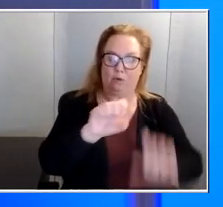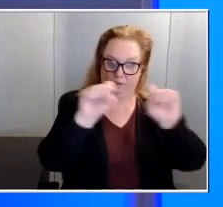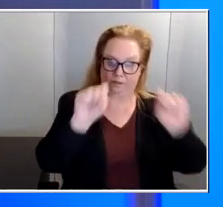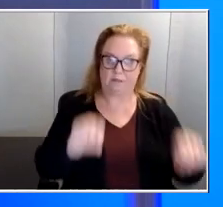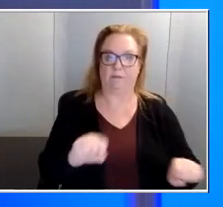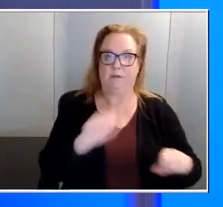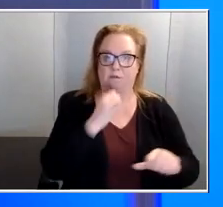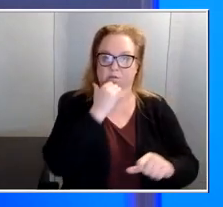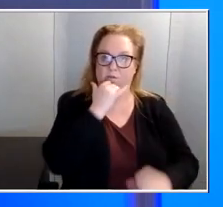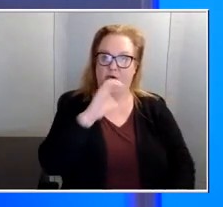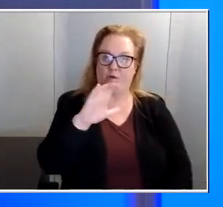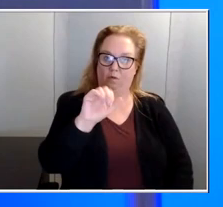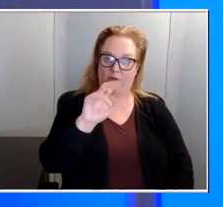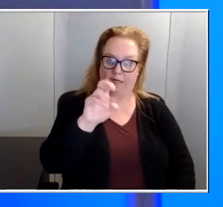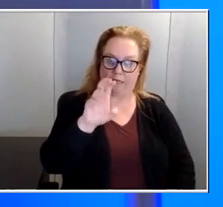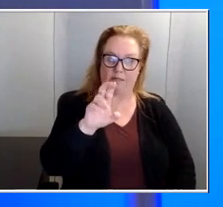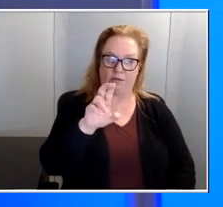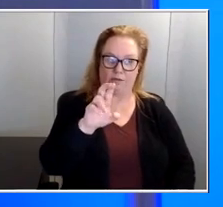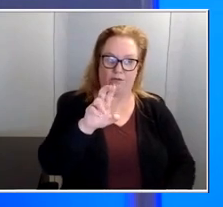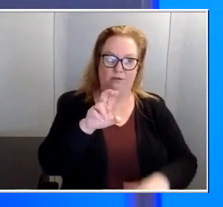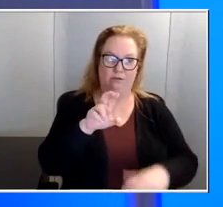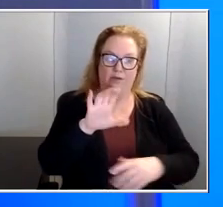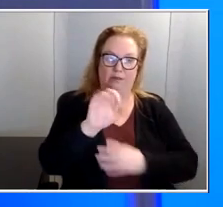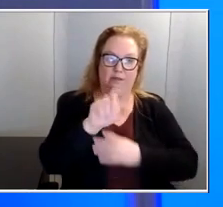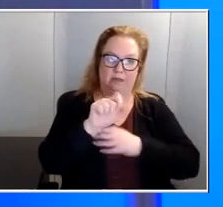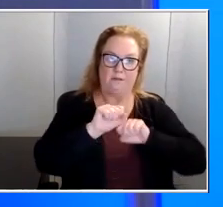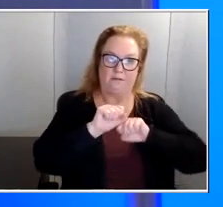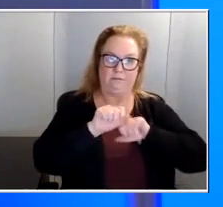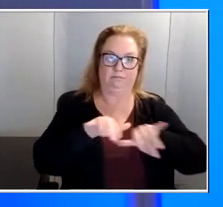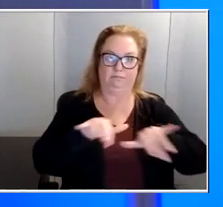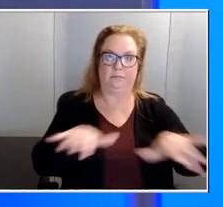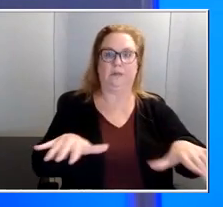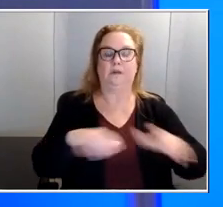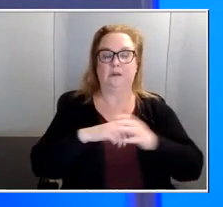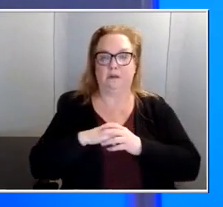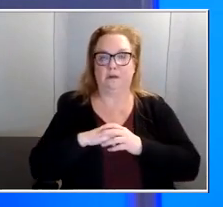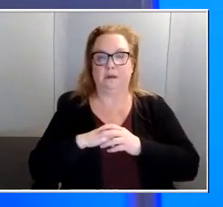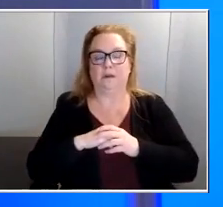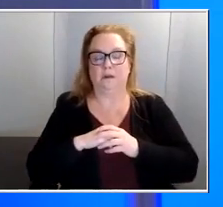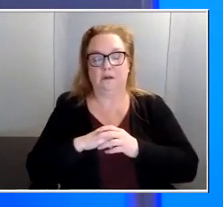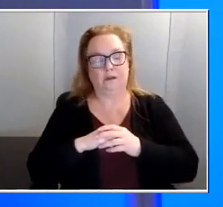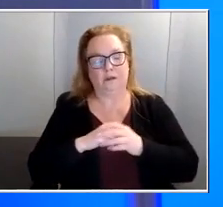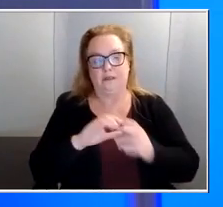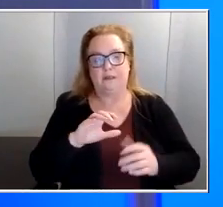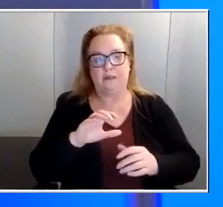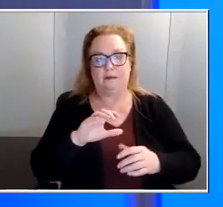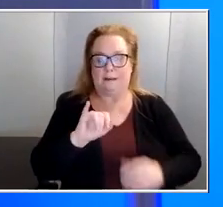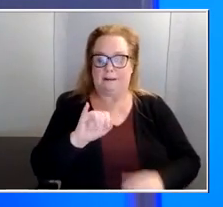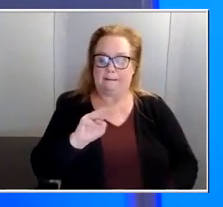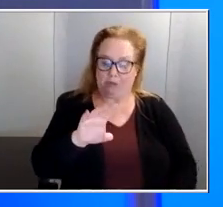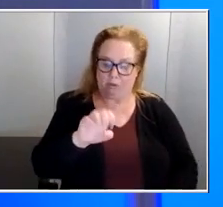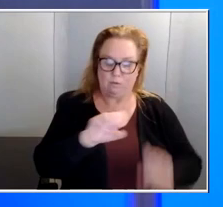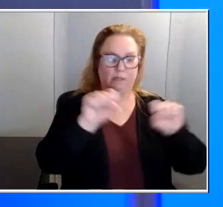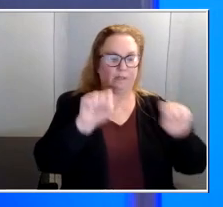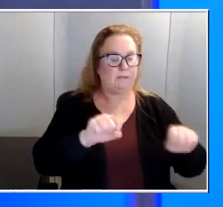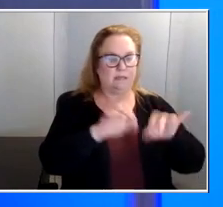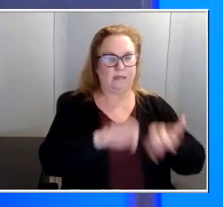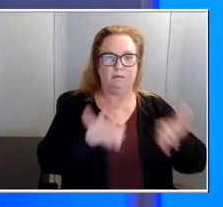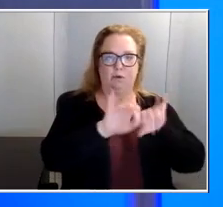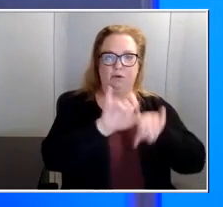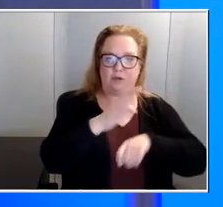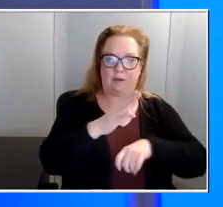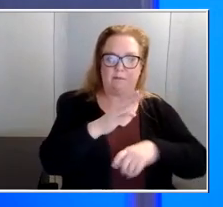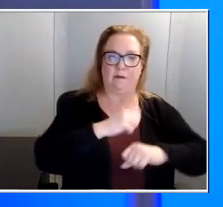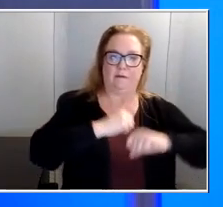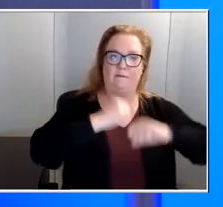when cancers are allowed to propagate. The immune system's important job is not just to fight infection, but also to recognize